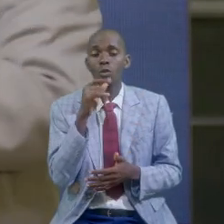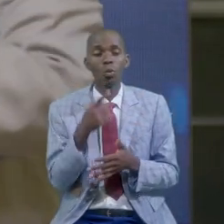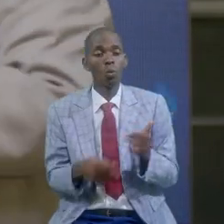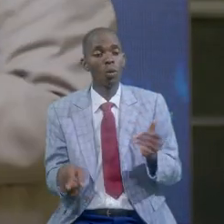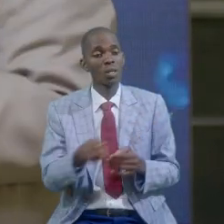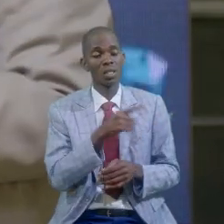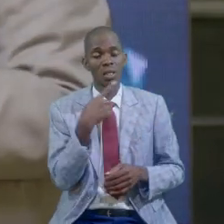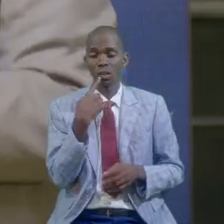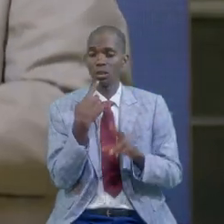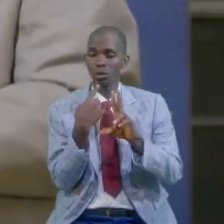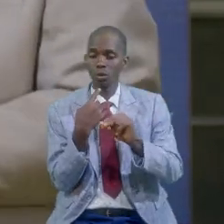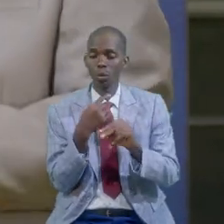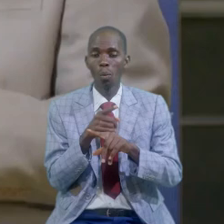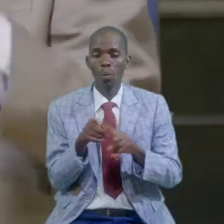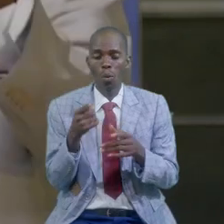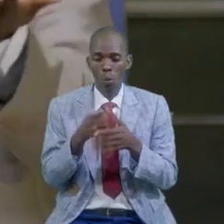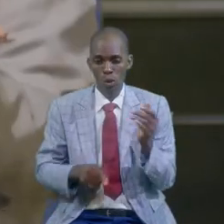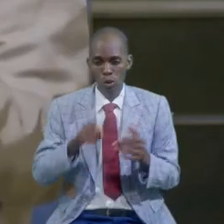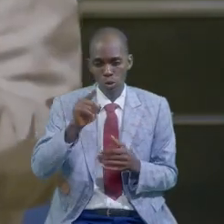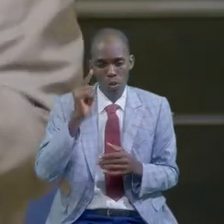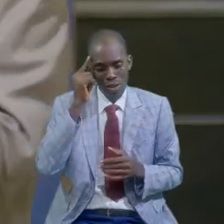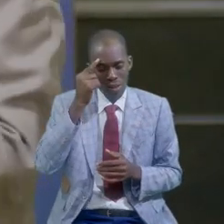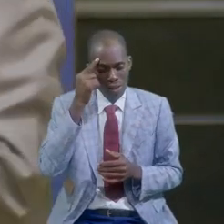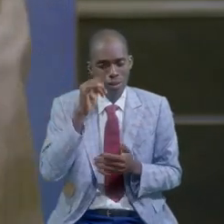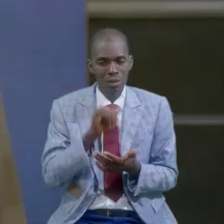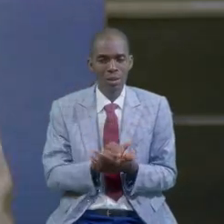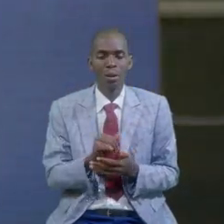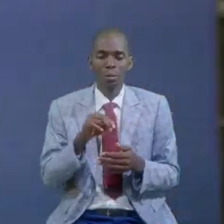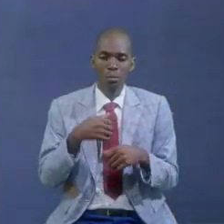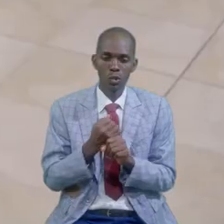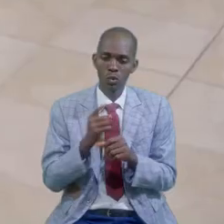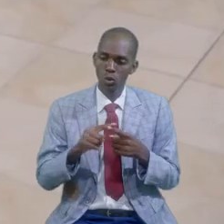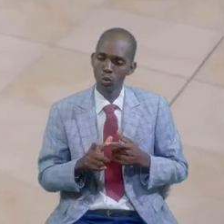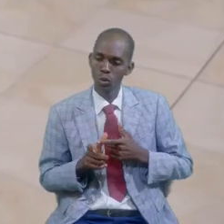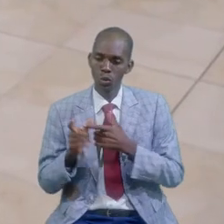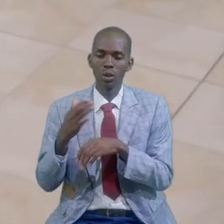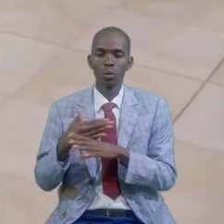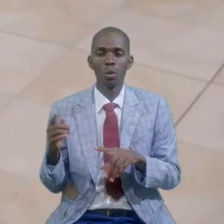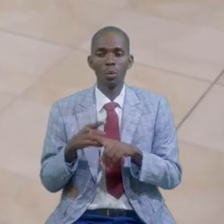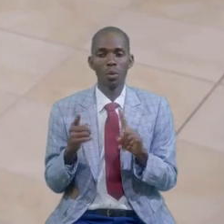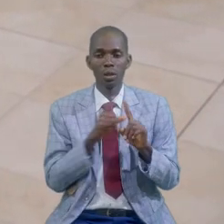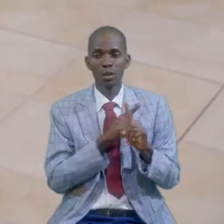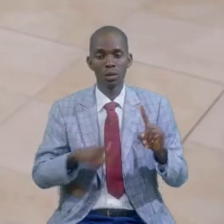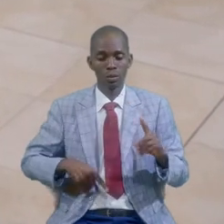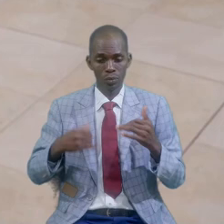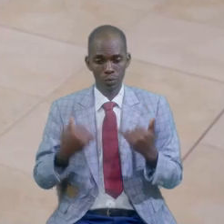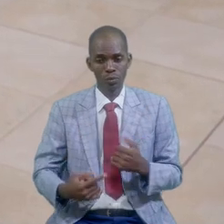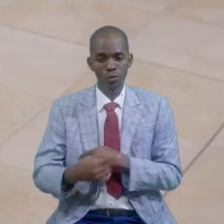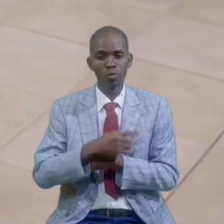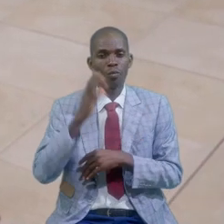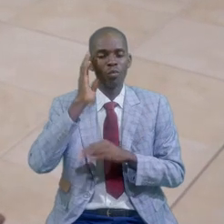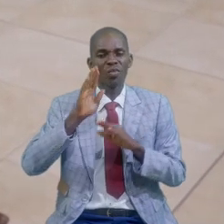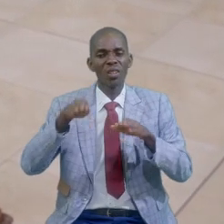that runs you out of town. And today, the Lord will give you the vision, the power,